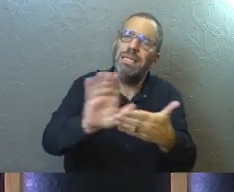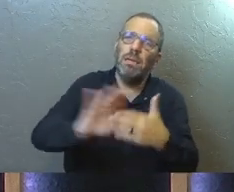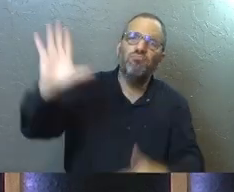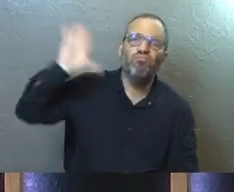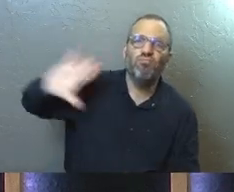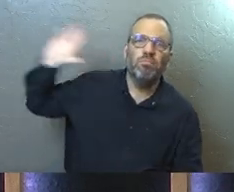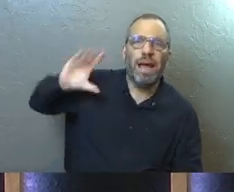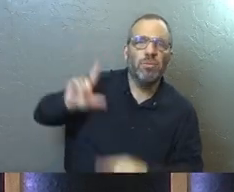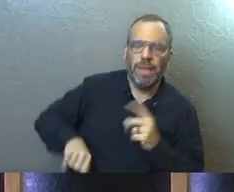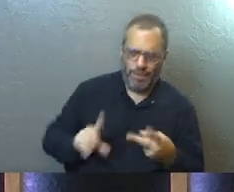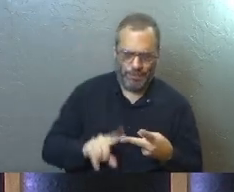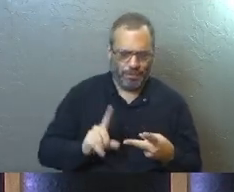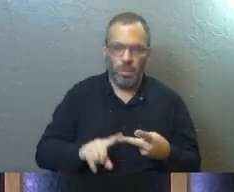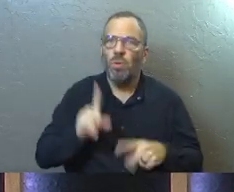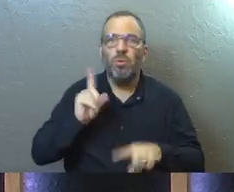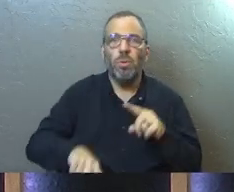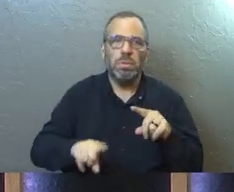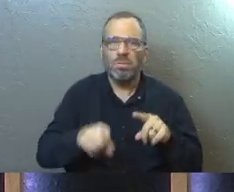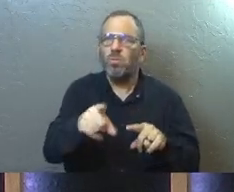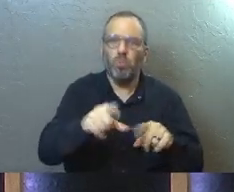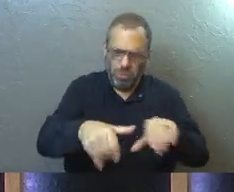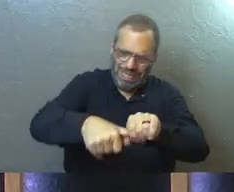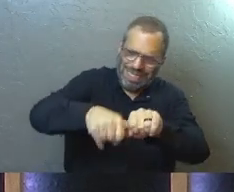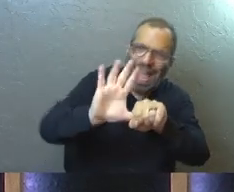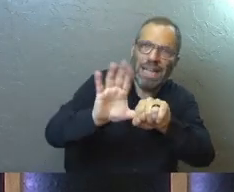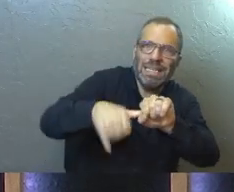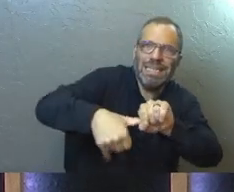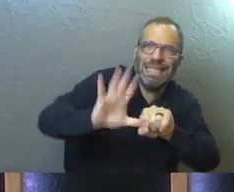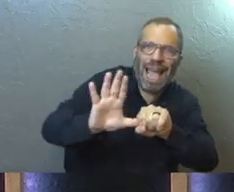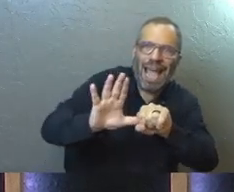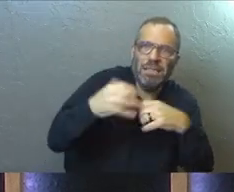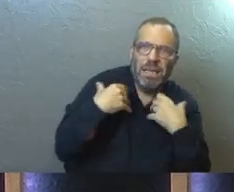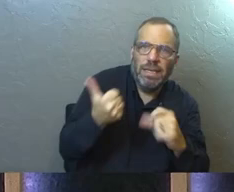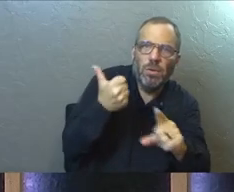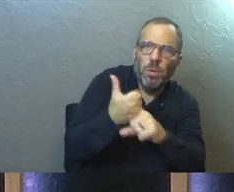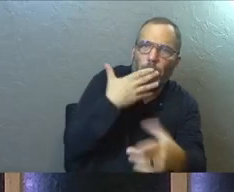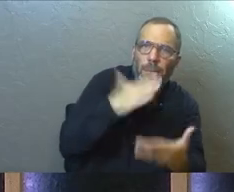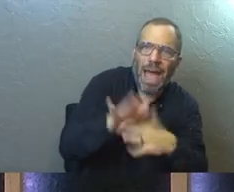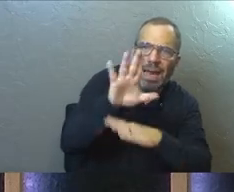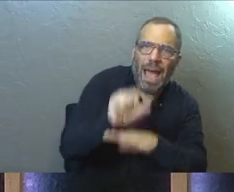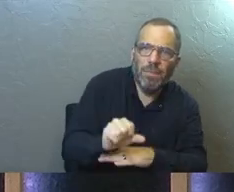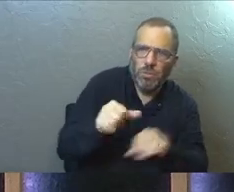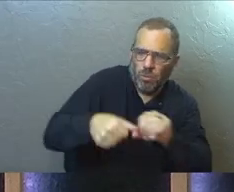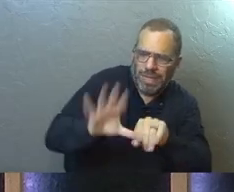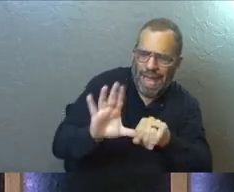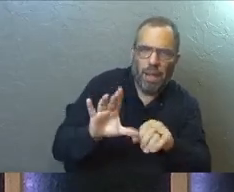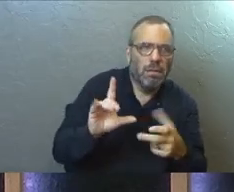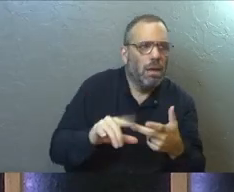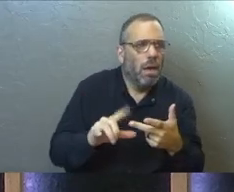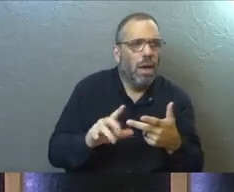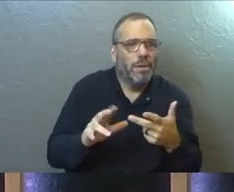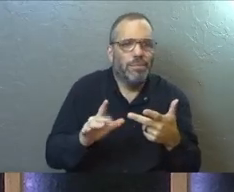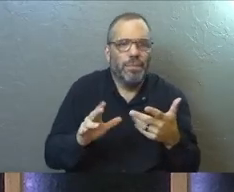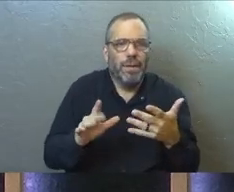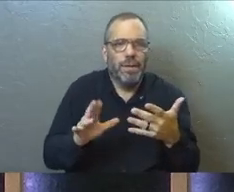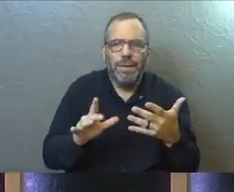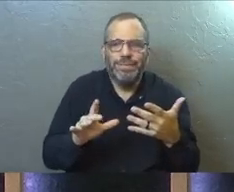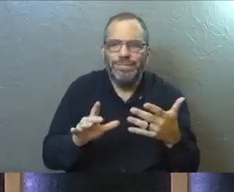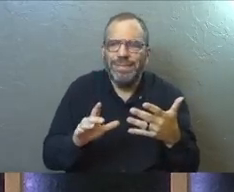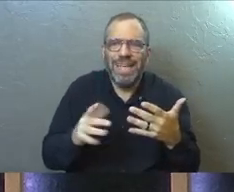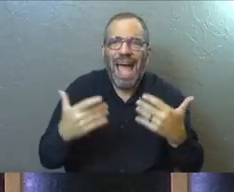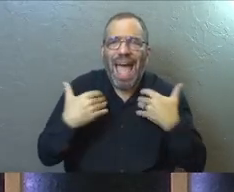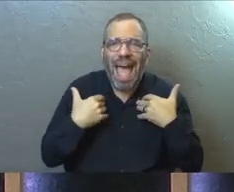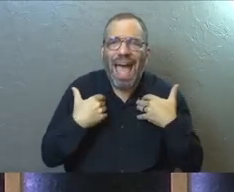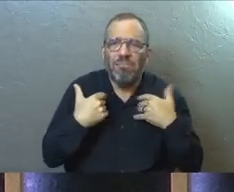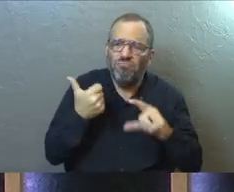past. You cannot do anything to heal you of your bad habits. You cannot do anything to